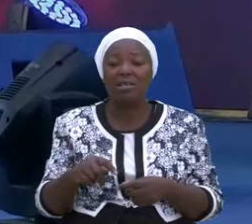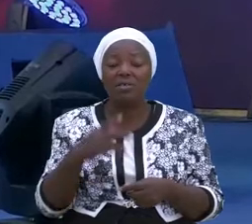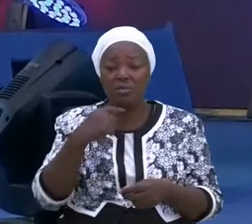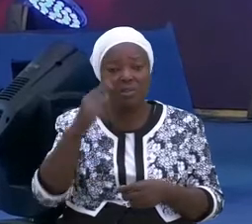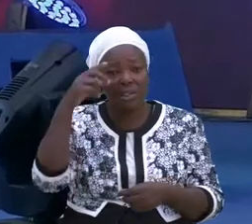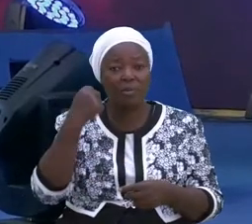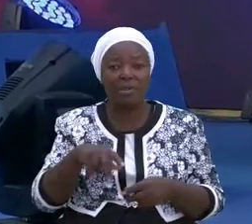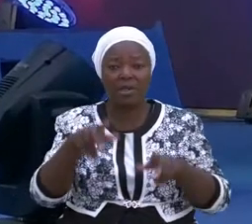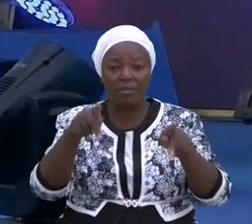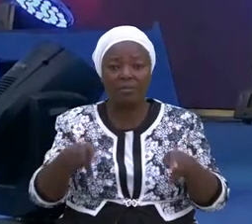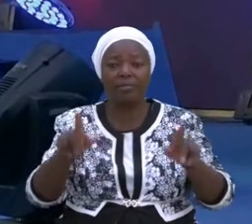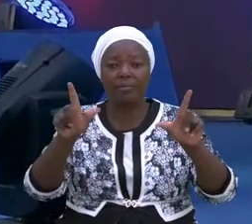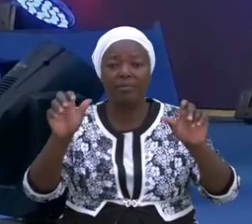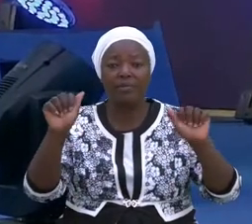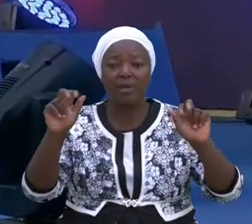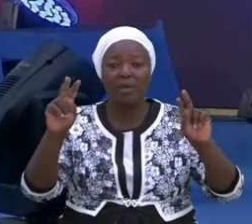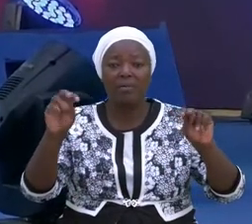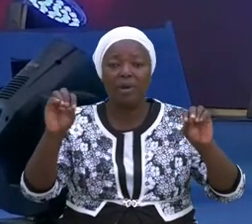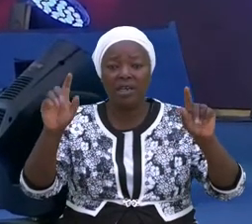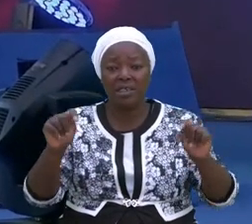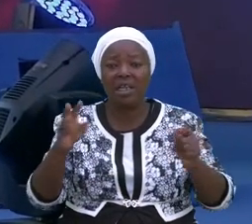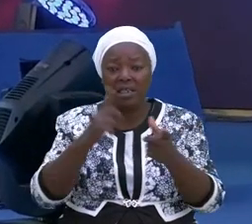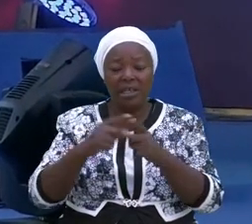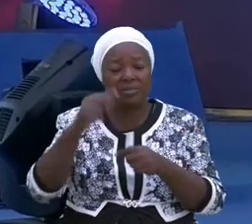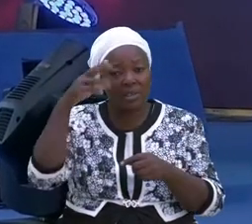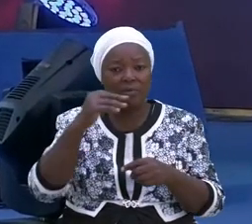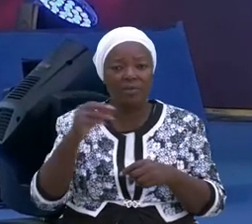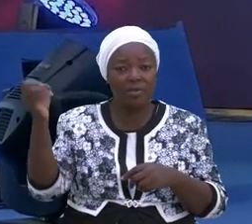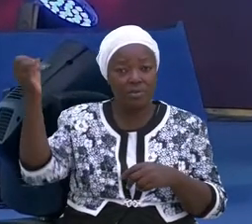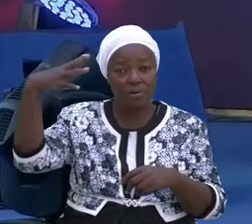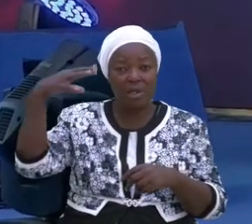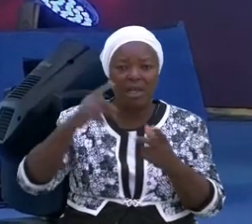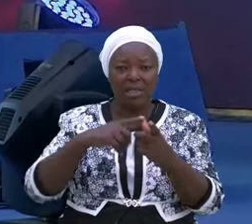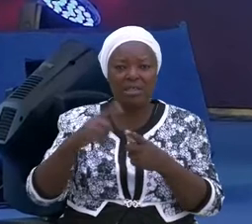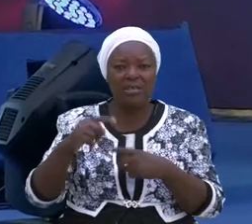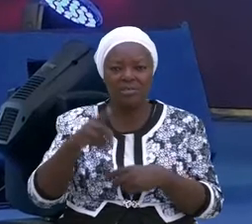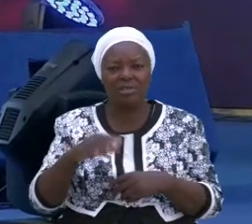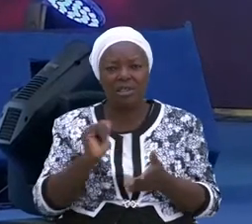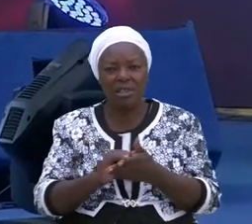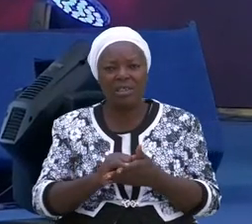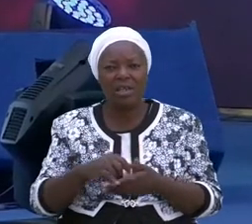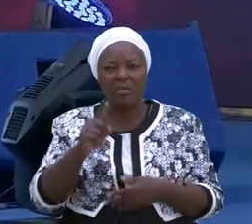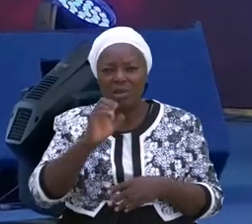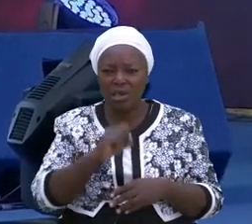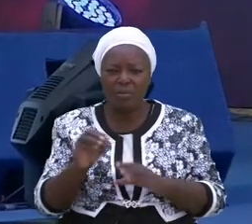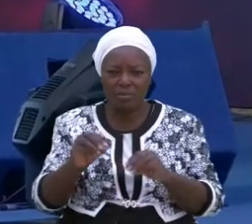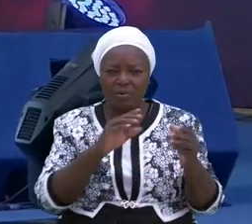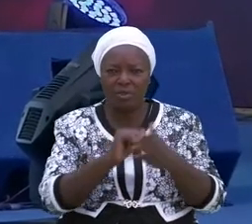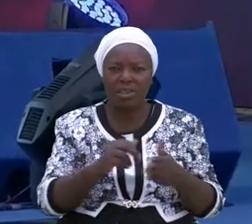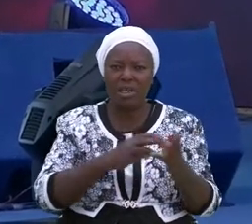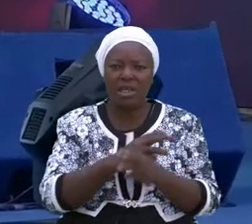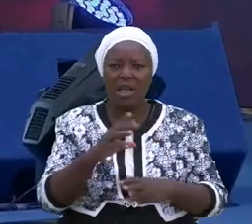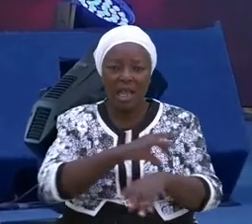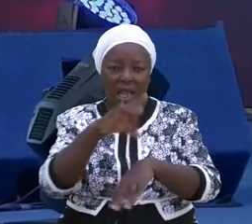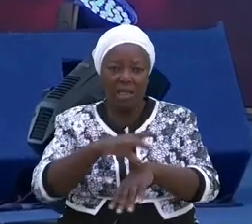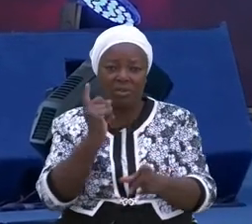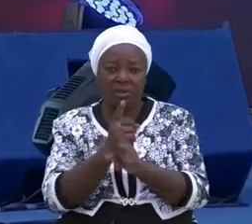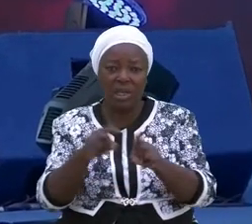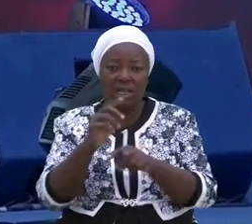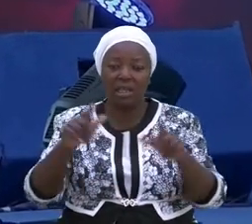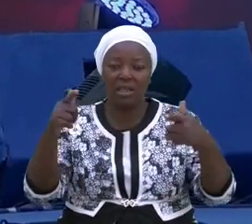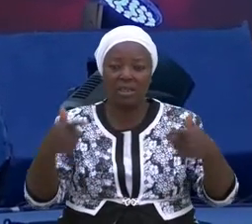told you that you can pack the earth like a globe, you can pack